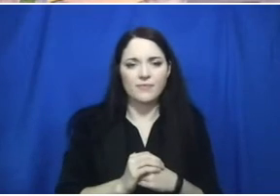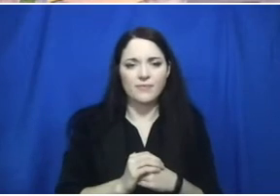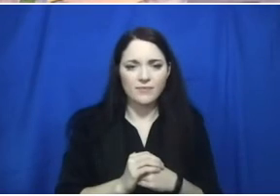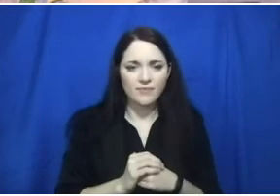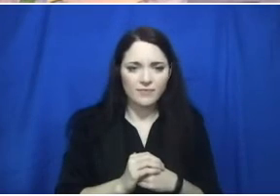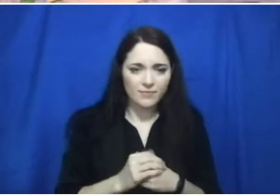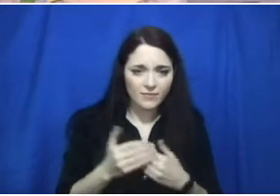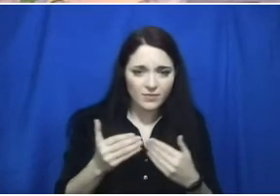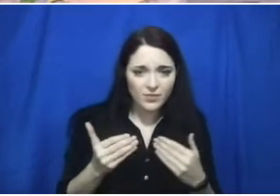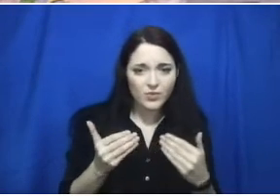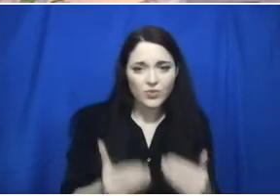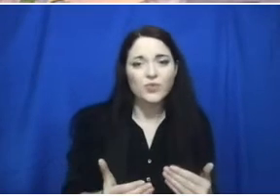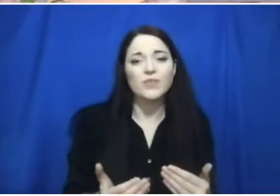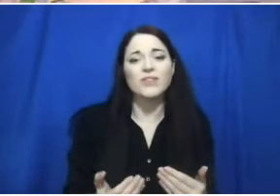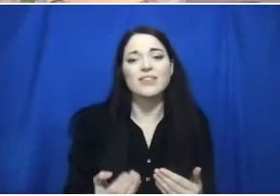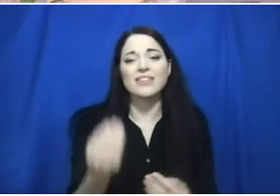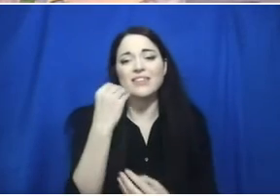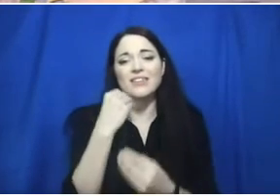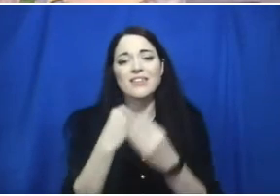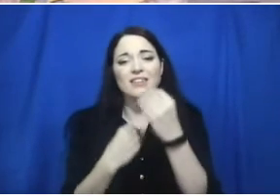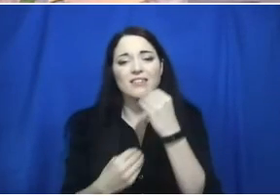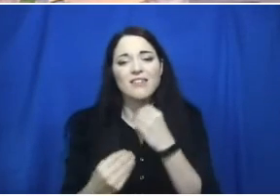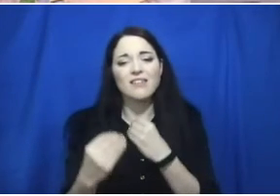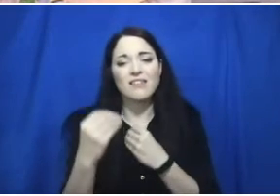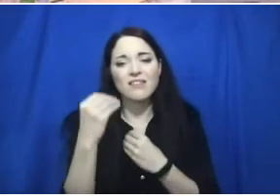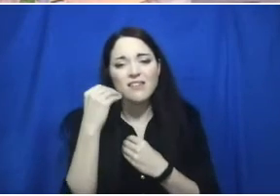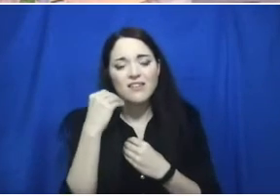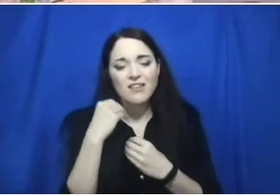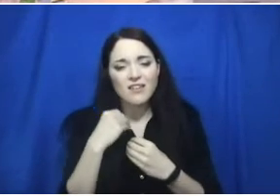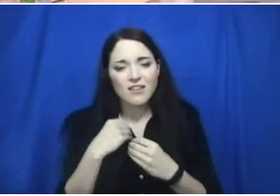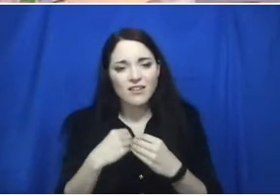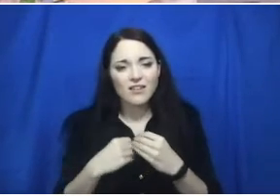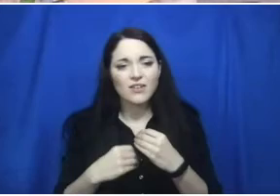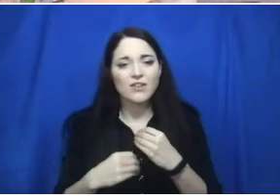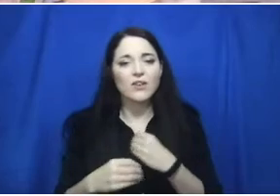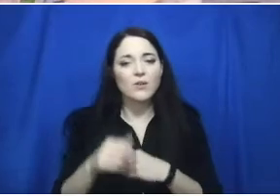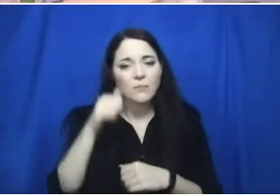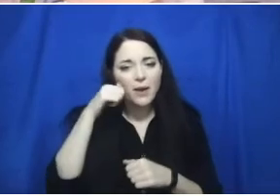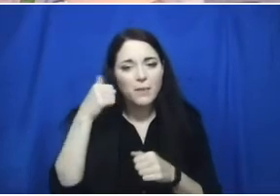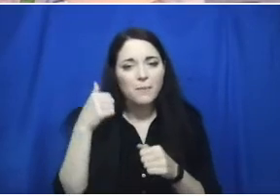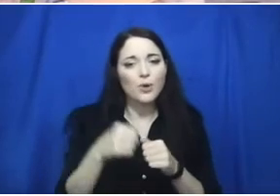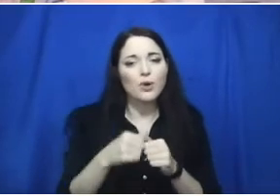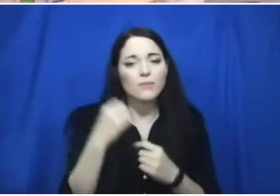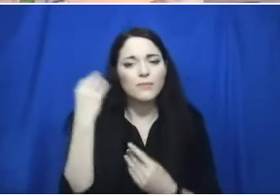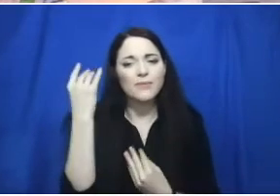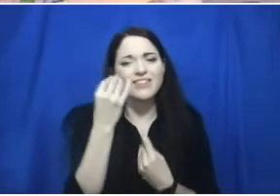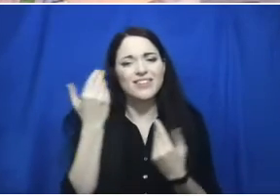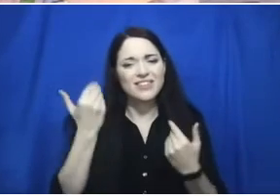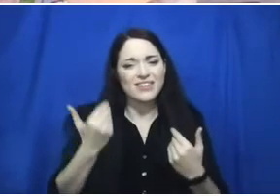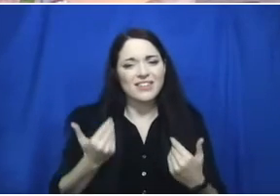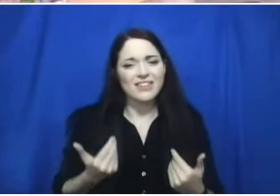And as you eat it, remember me.